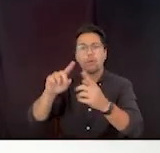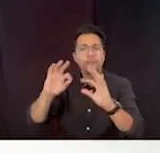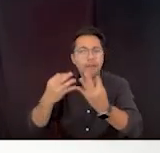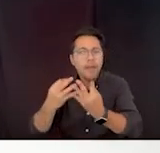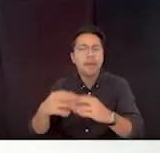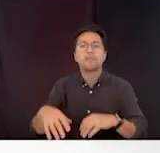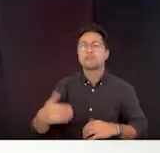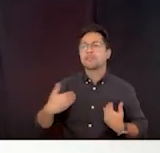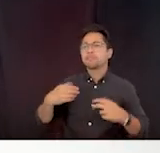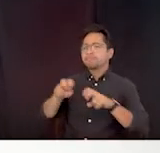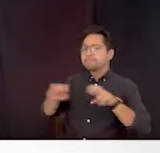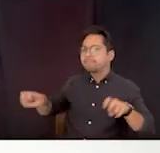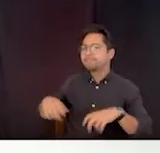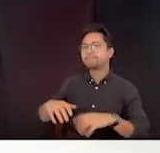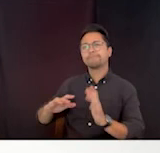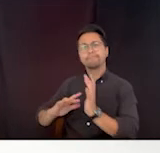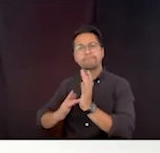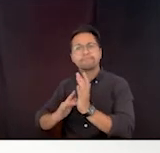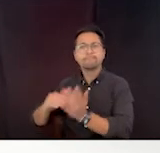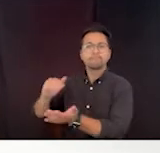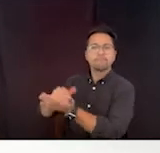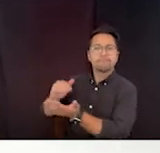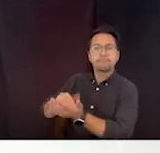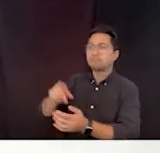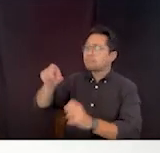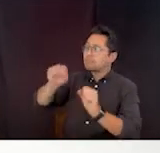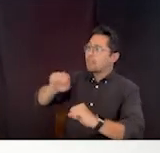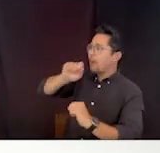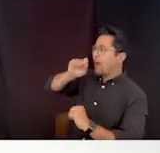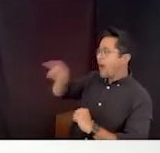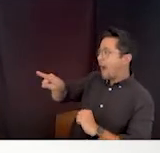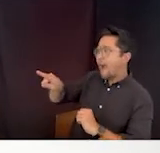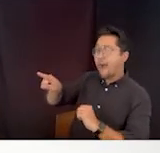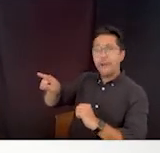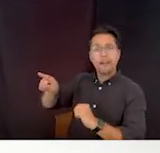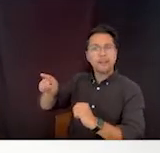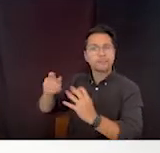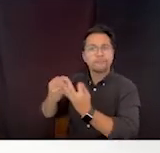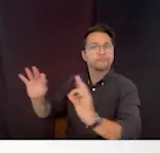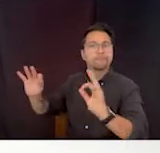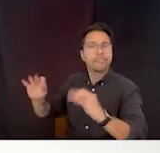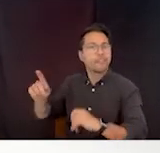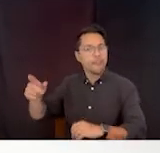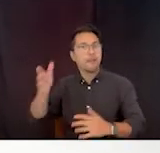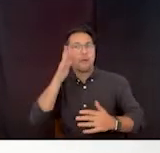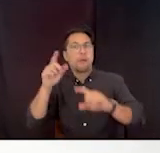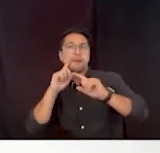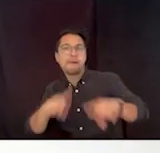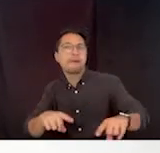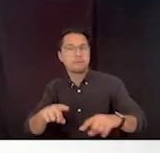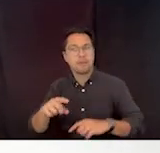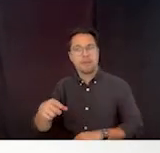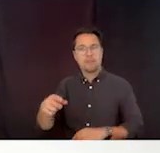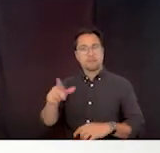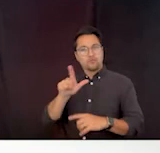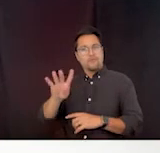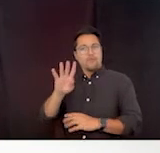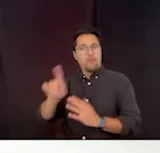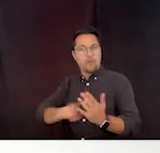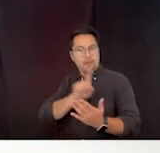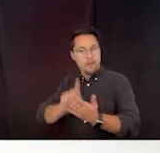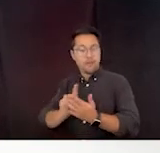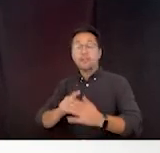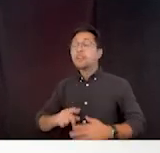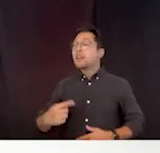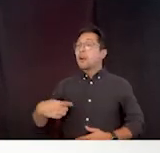providers and specialists where you can go to ask a question for free and receive a response within 24 hours. And as we've kind of grown, we've started